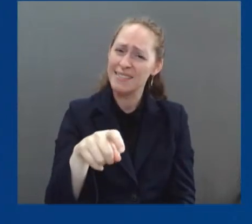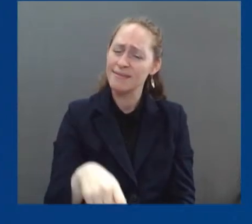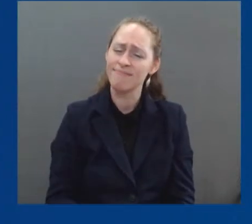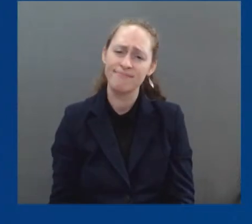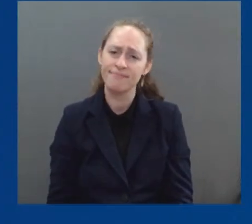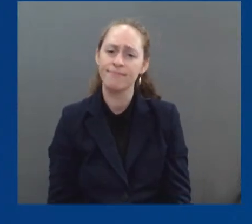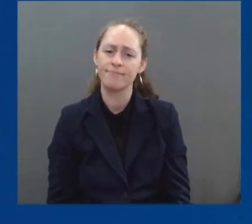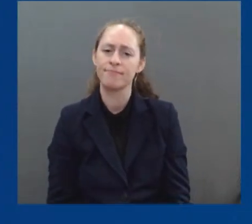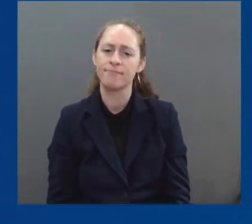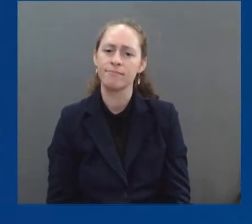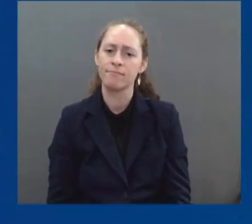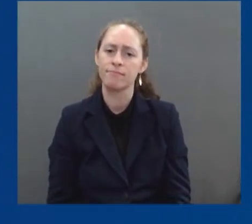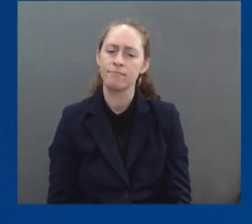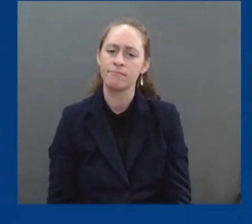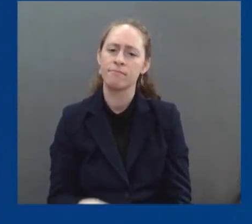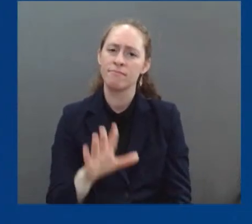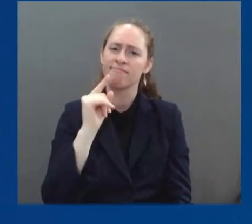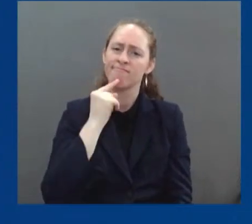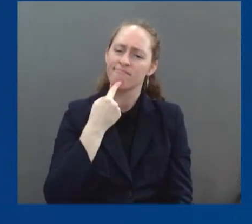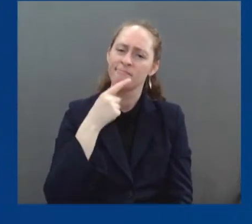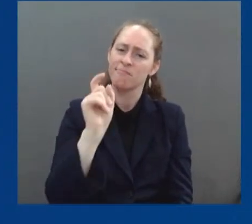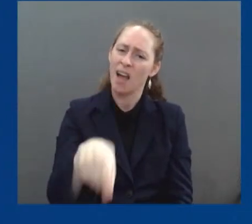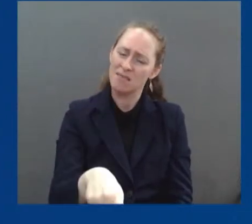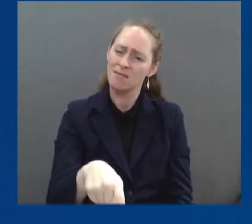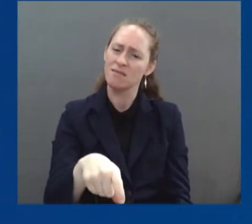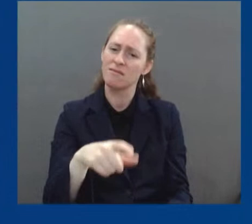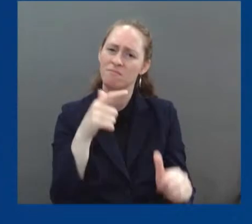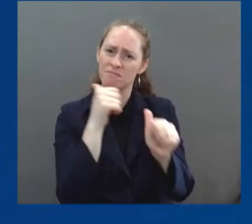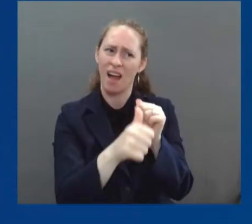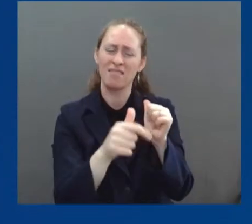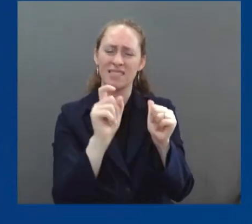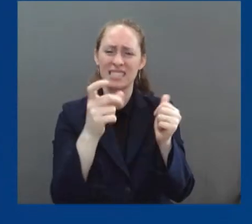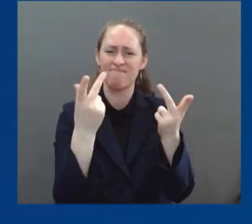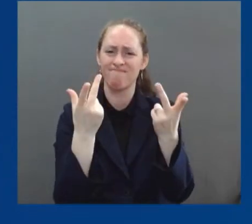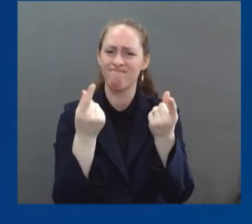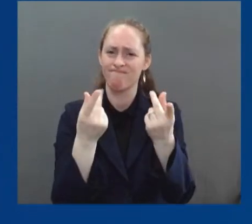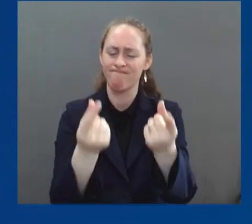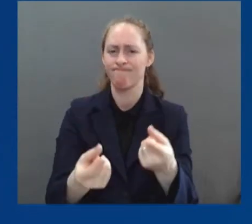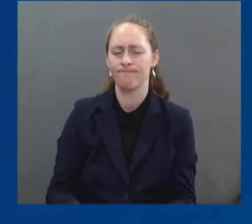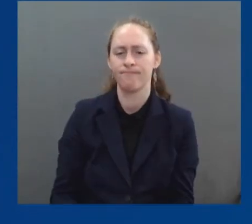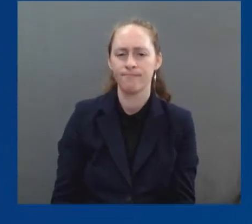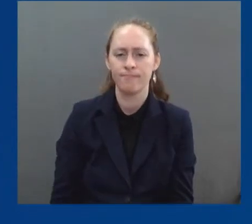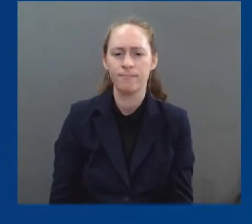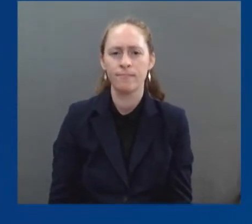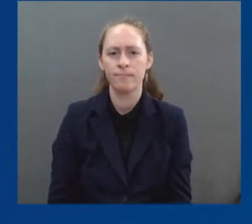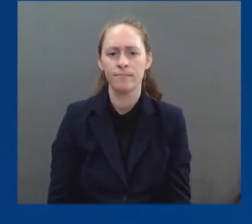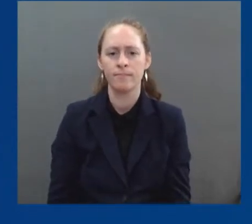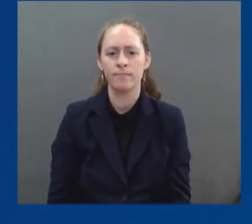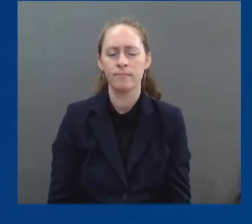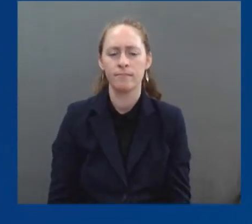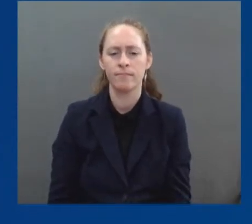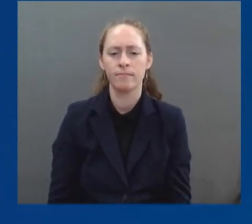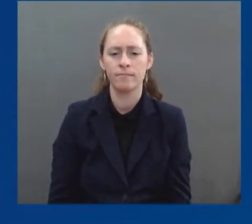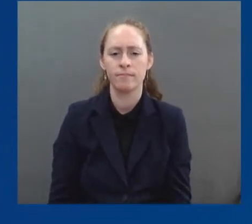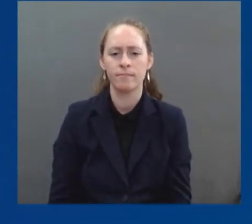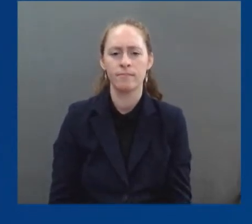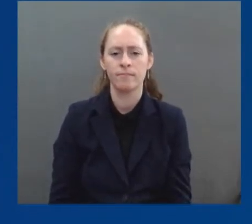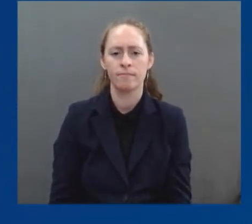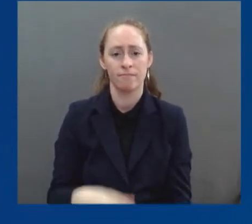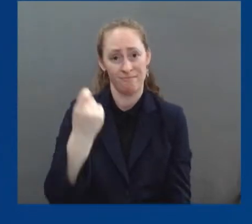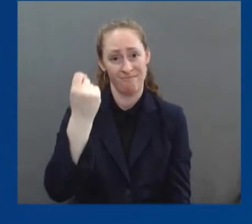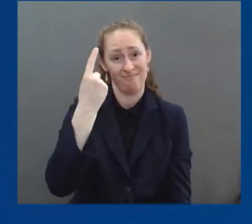response so that we can accelerate our efforts to turn vaccines. We do have vaccine supply. We need to turn those vaccines into